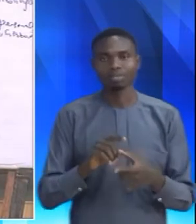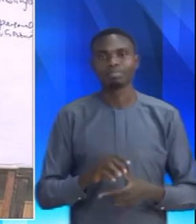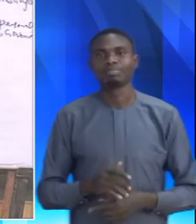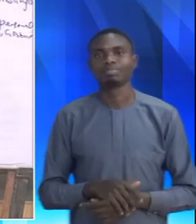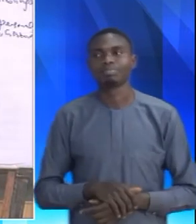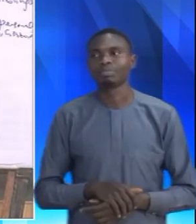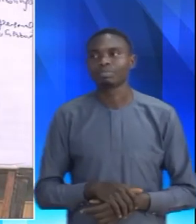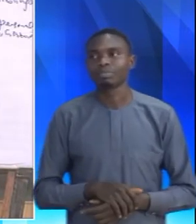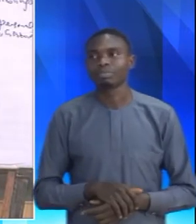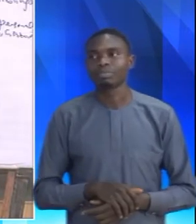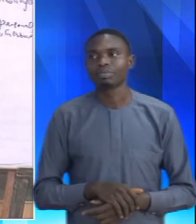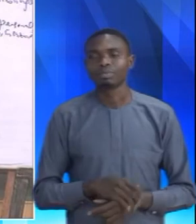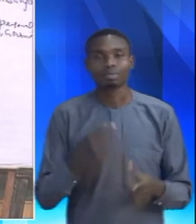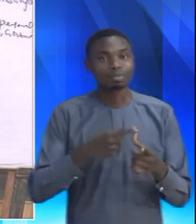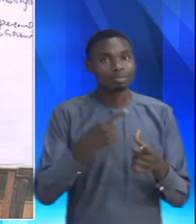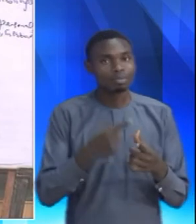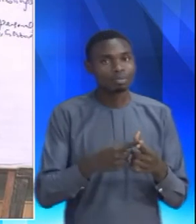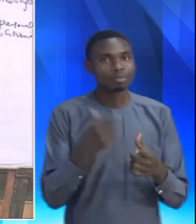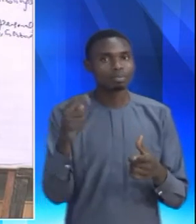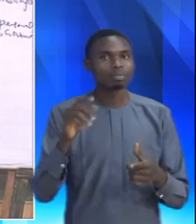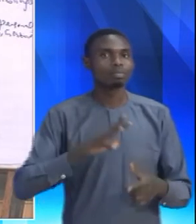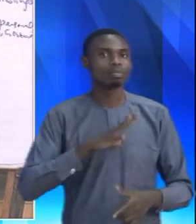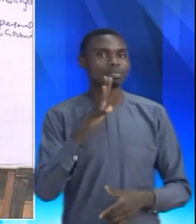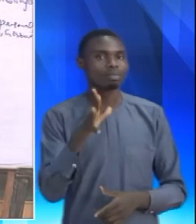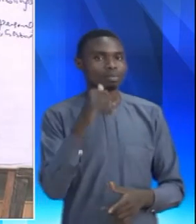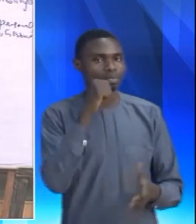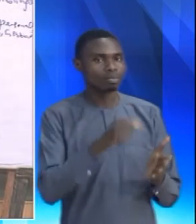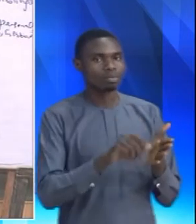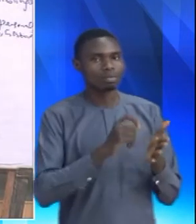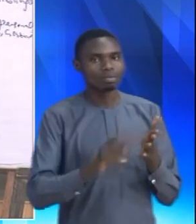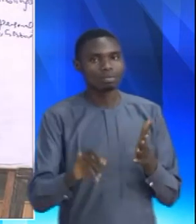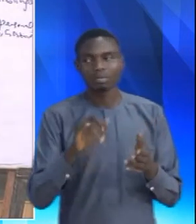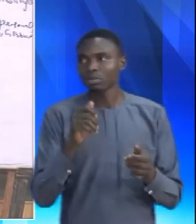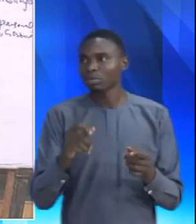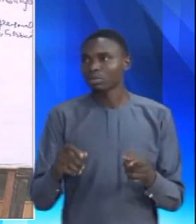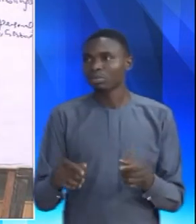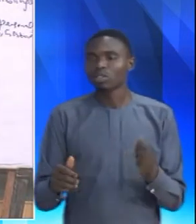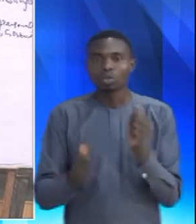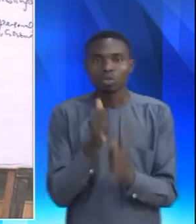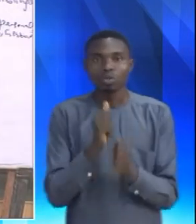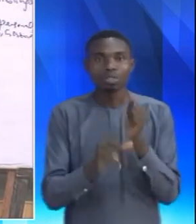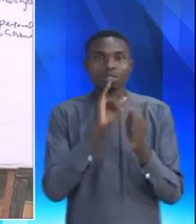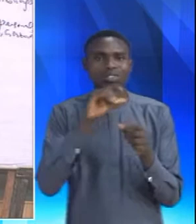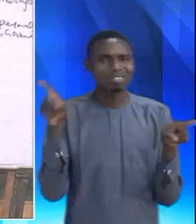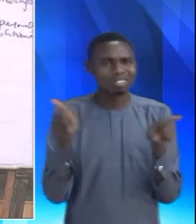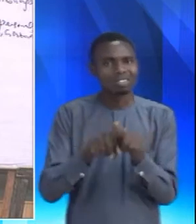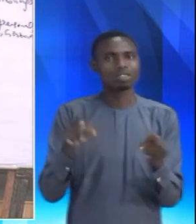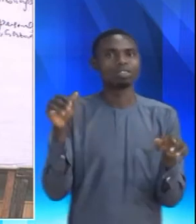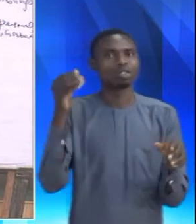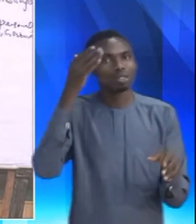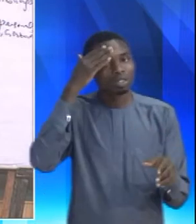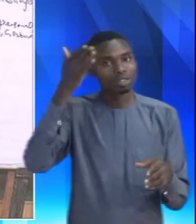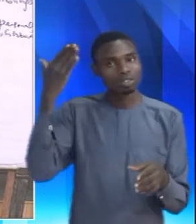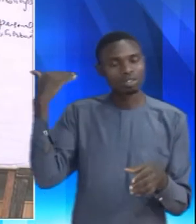Then the formal letter writing, which is also known as the official letter writing.